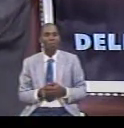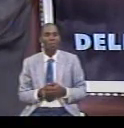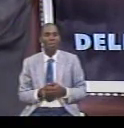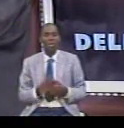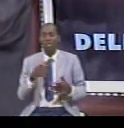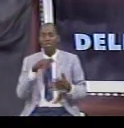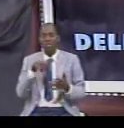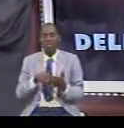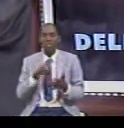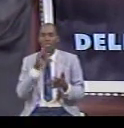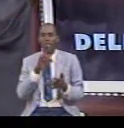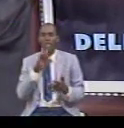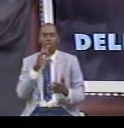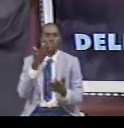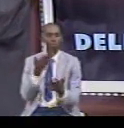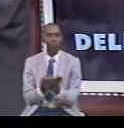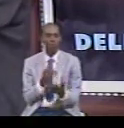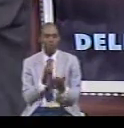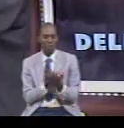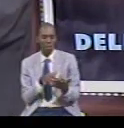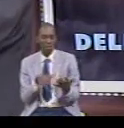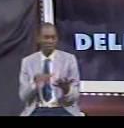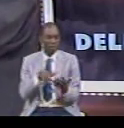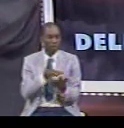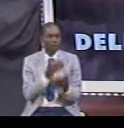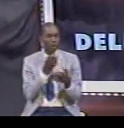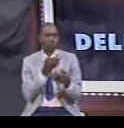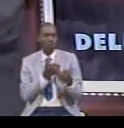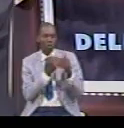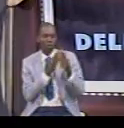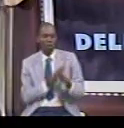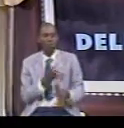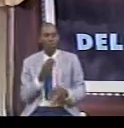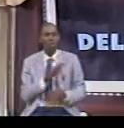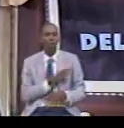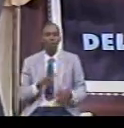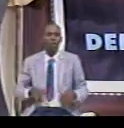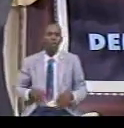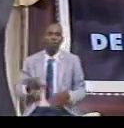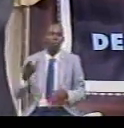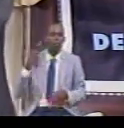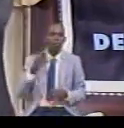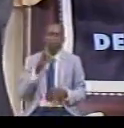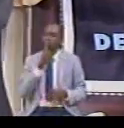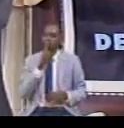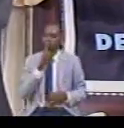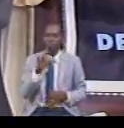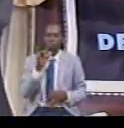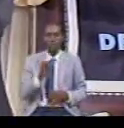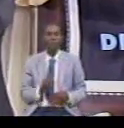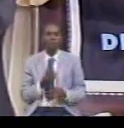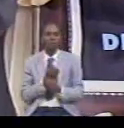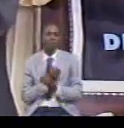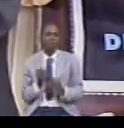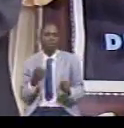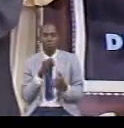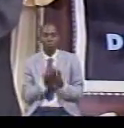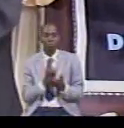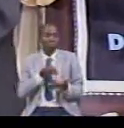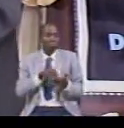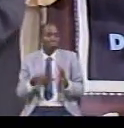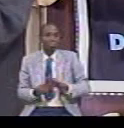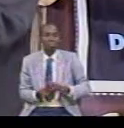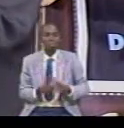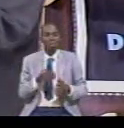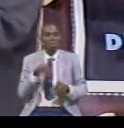these ones, followers of Christ, disciples of Christ, they were really and truly born again. It says, notwithstanding, in this rejoice